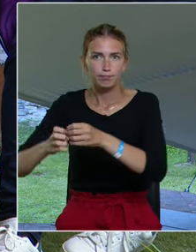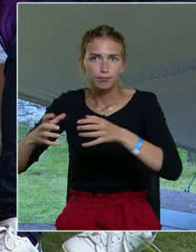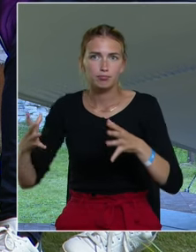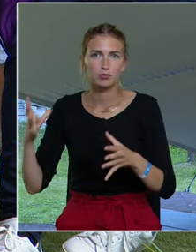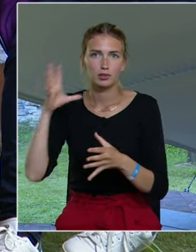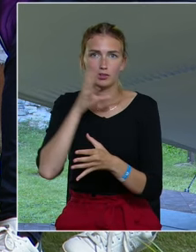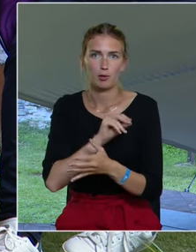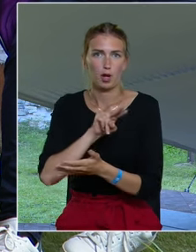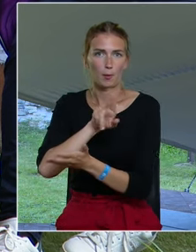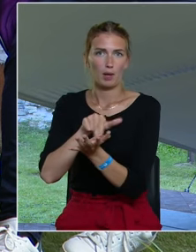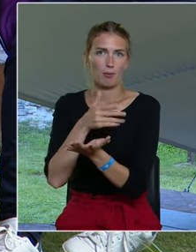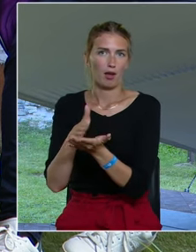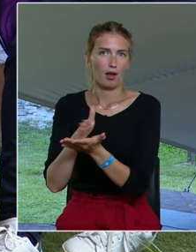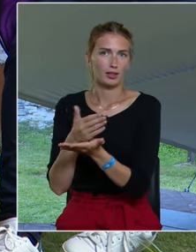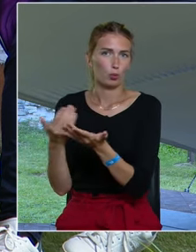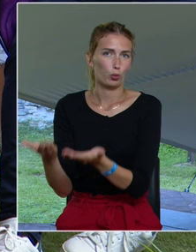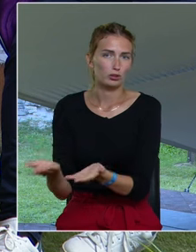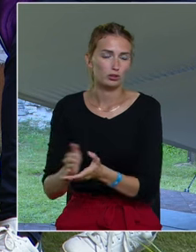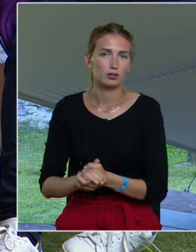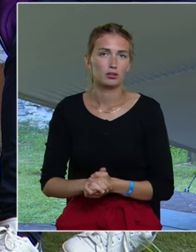sold this for themselves. So